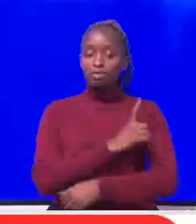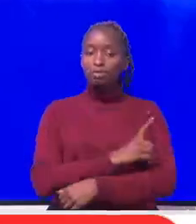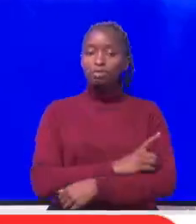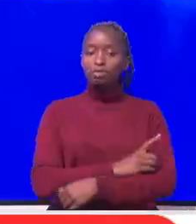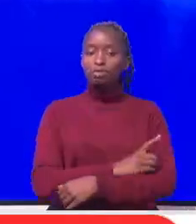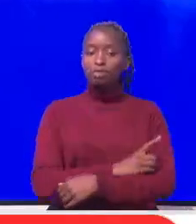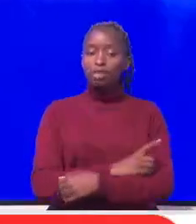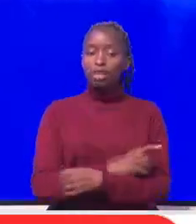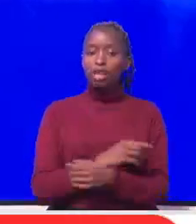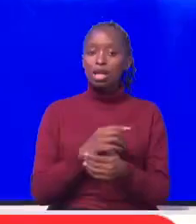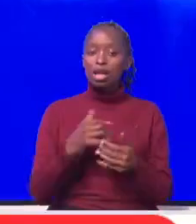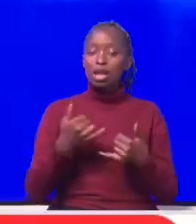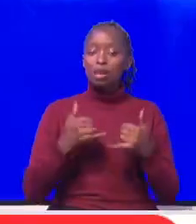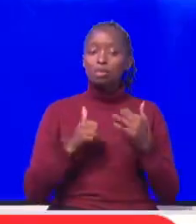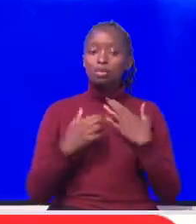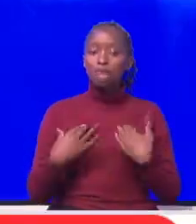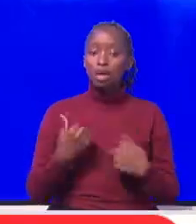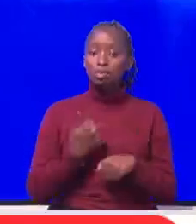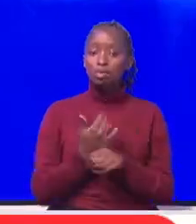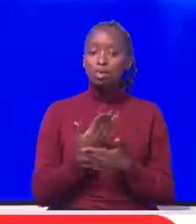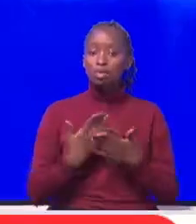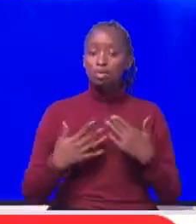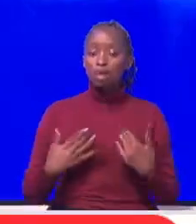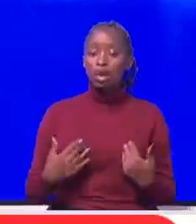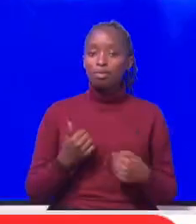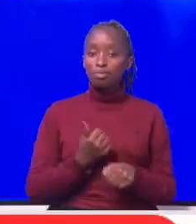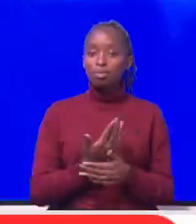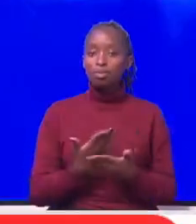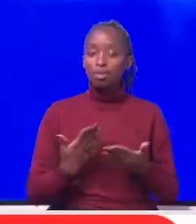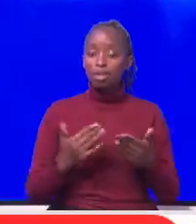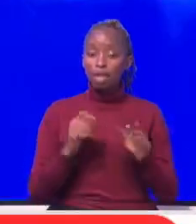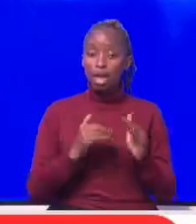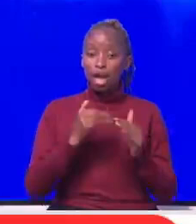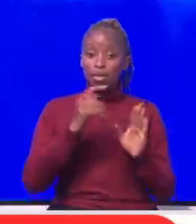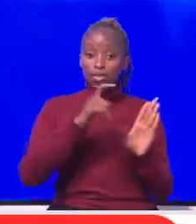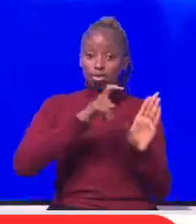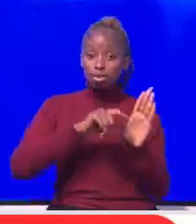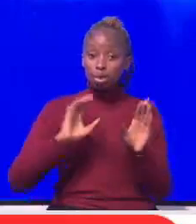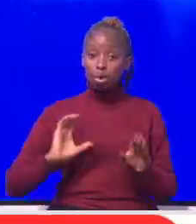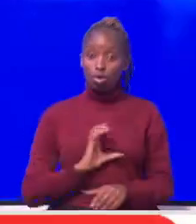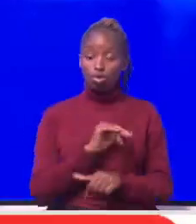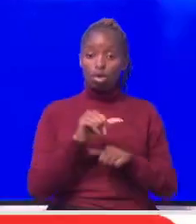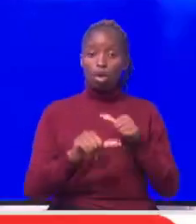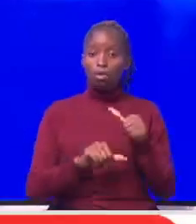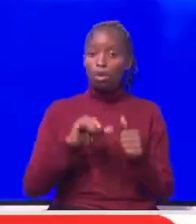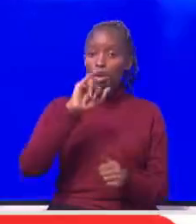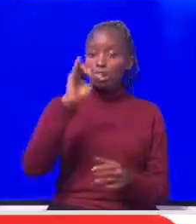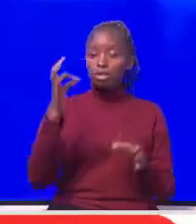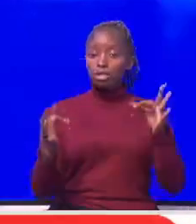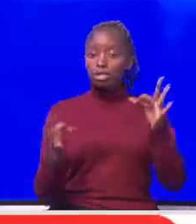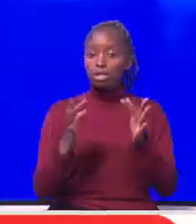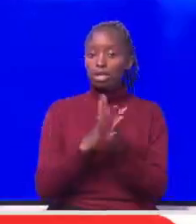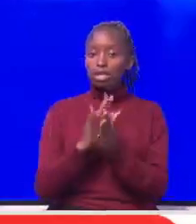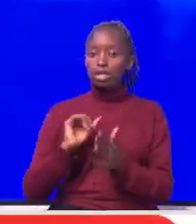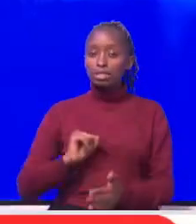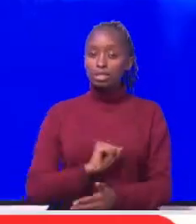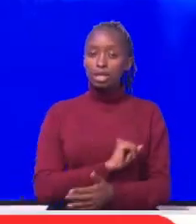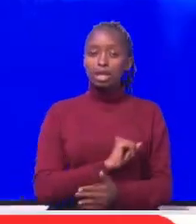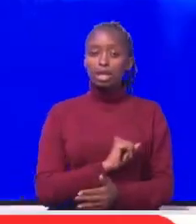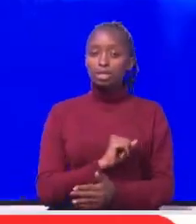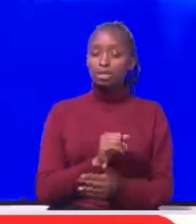raised concerns from the Azimio camp after the Joint Committee of the Justice and Legal Affairs of the Senate and the National